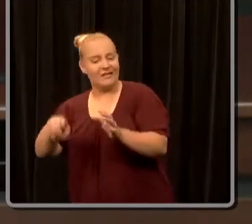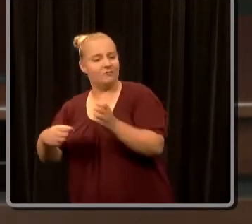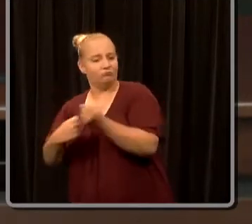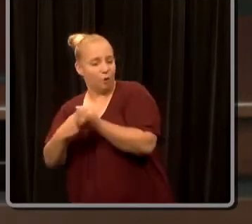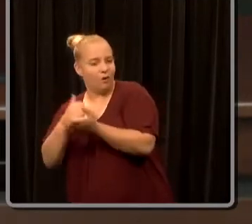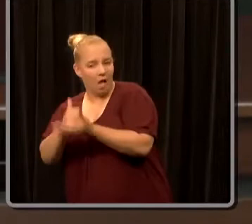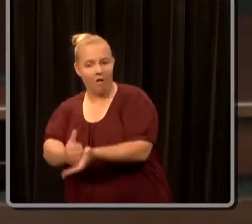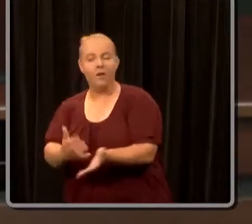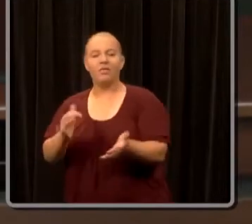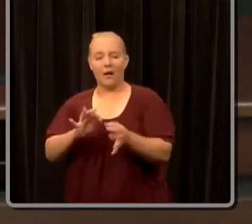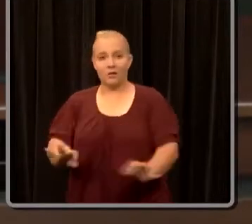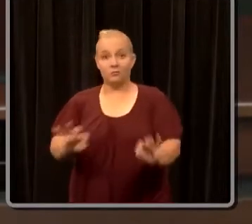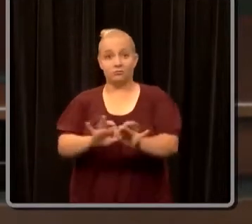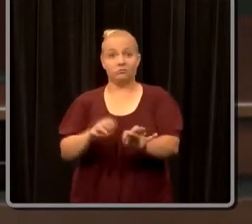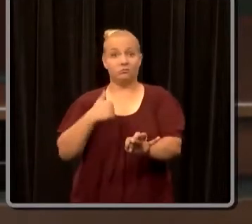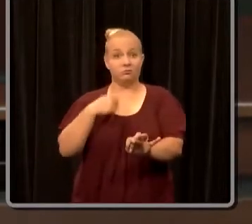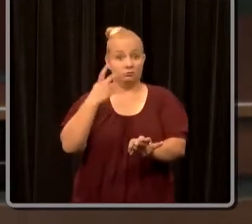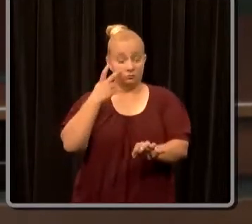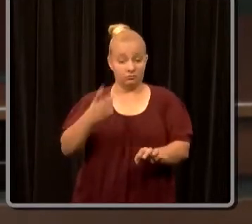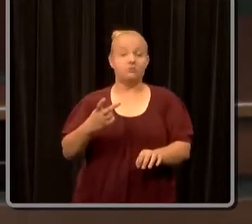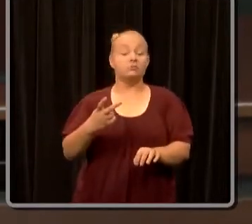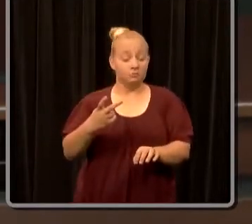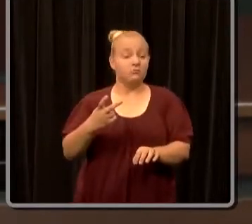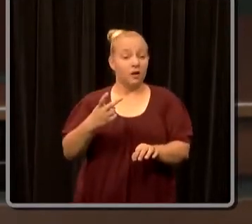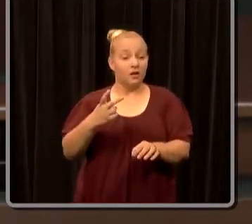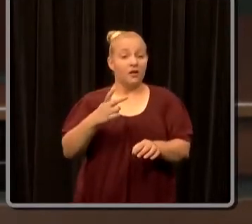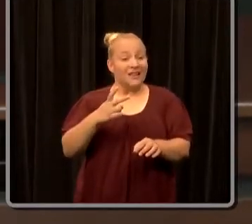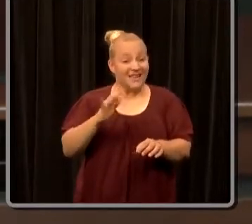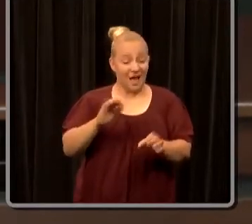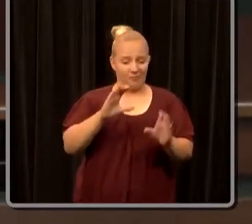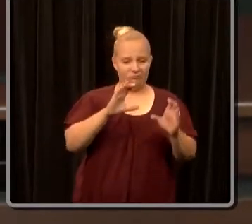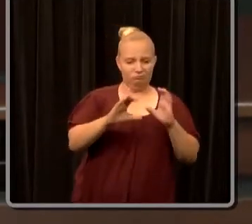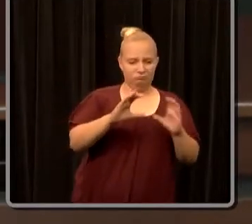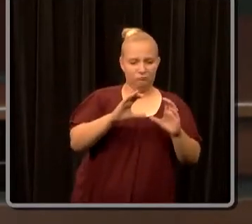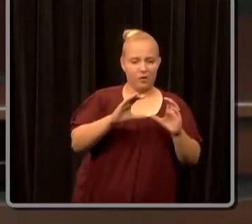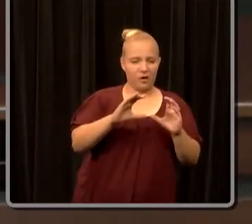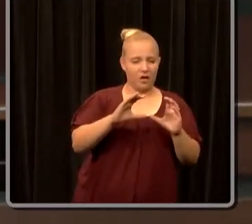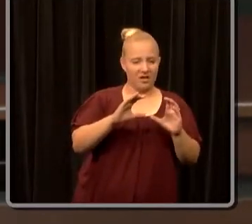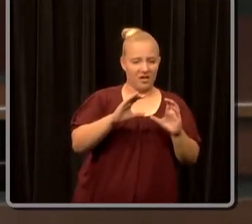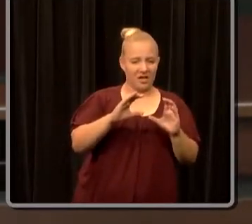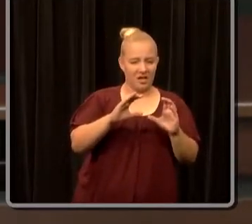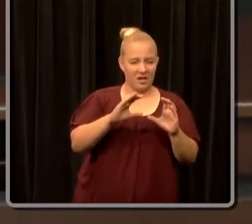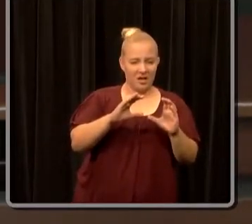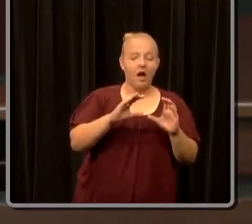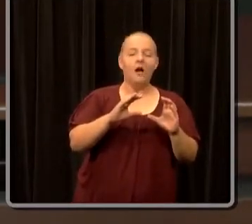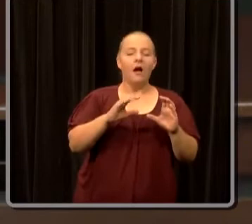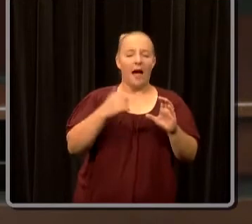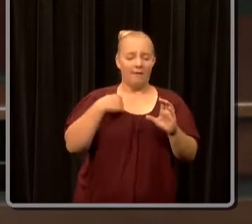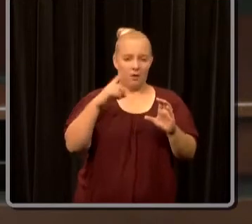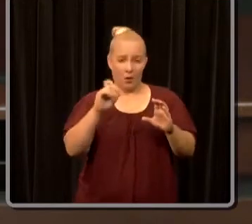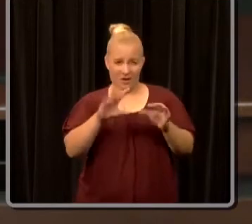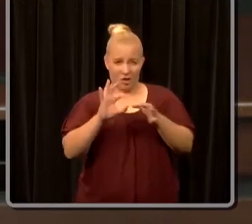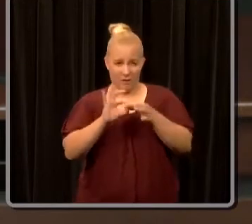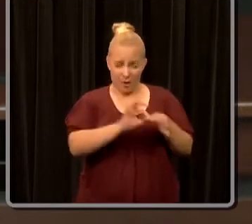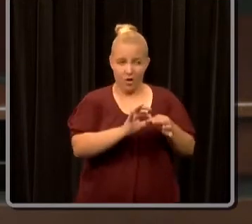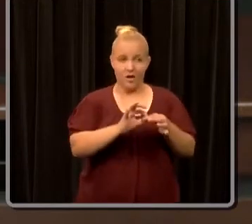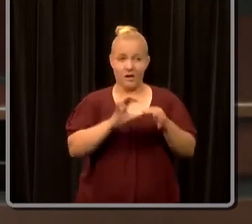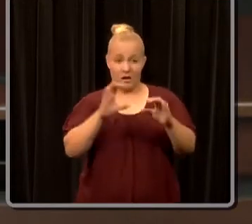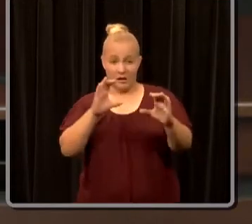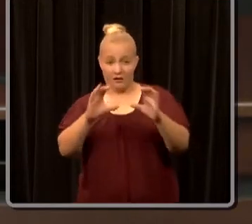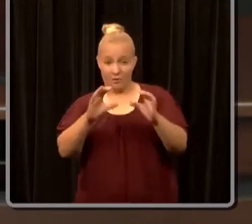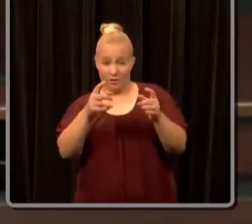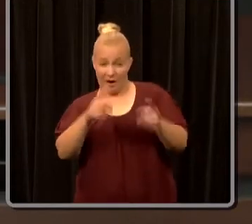was one of the most important things I saw. In the communications, I have a question in the communicating, right?